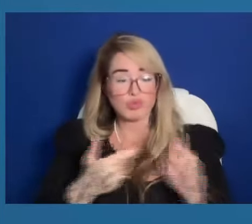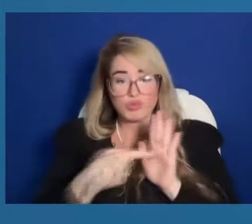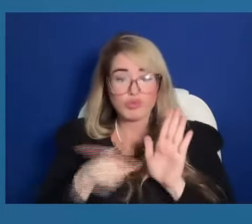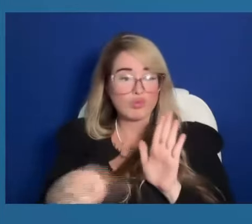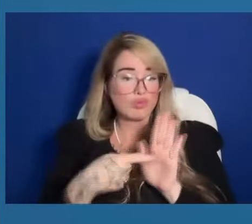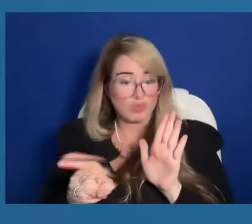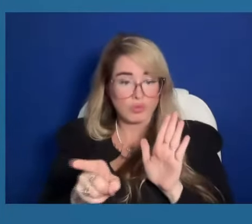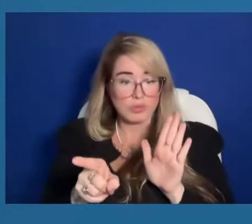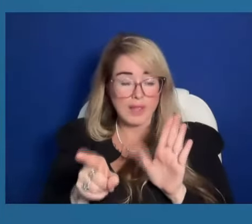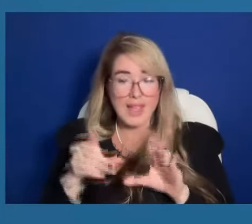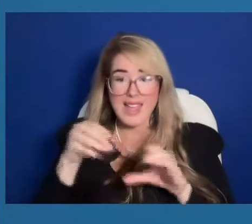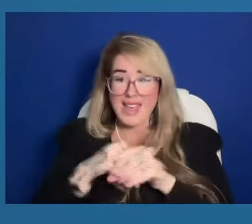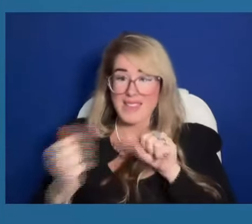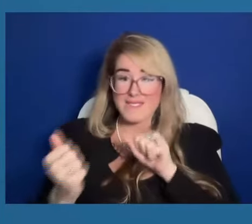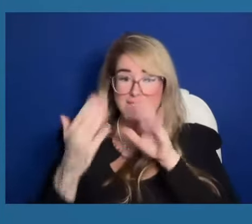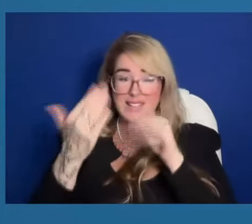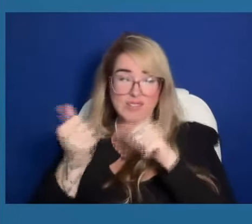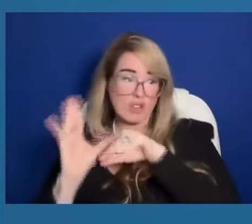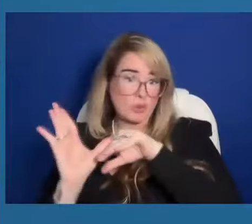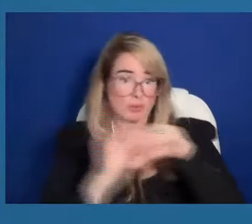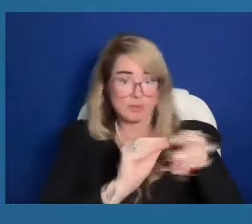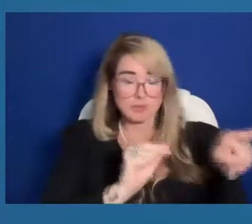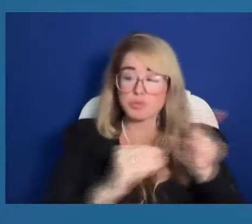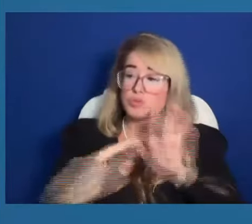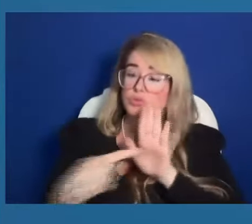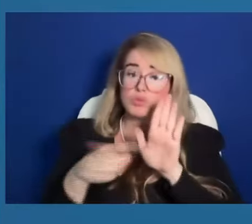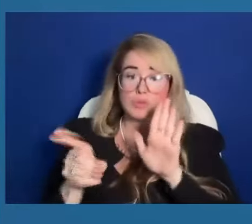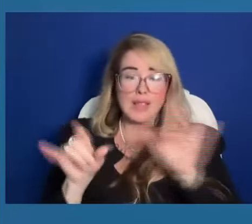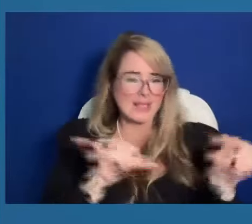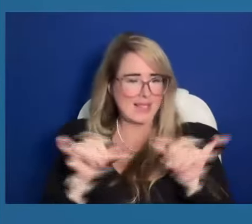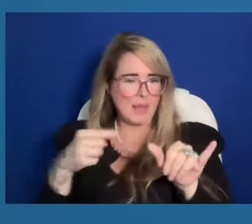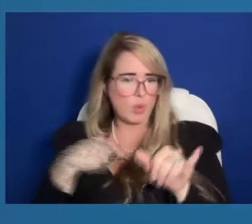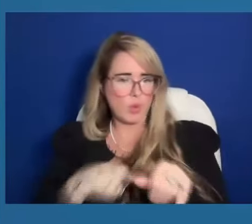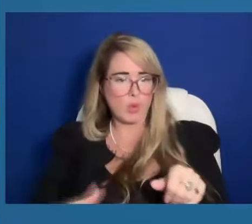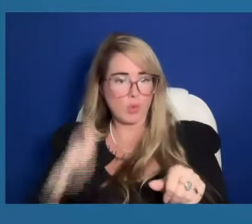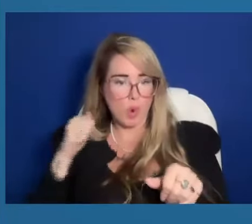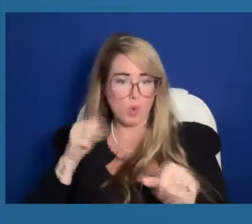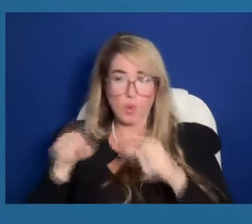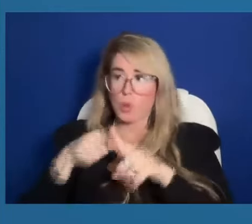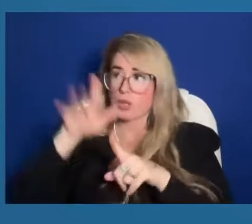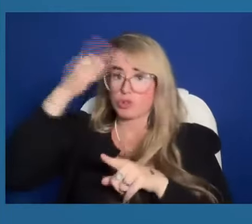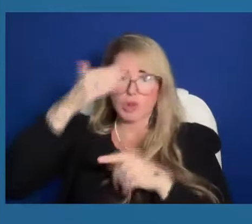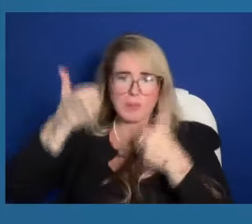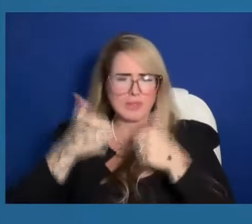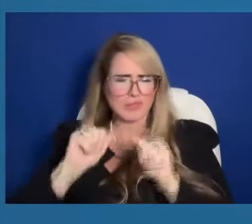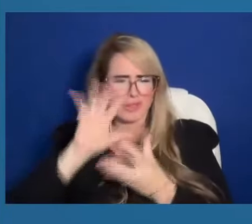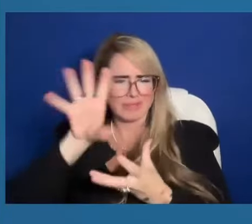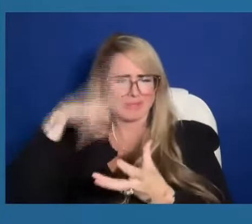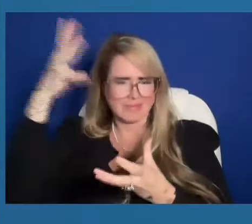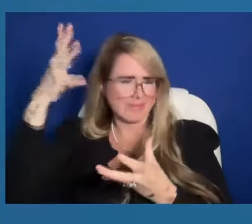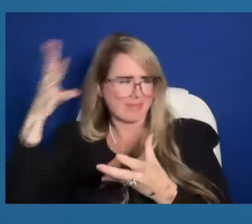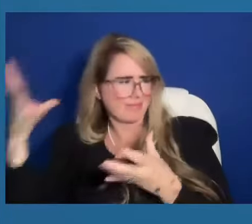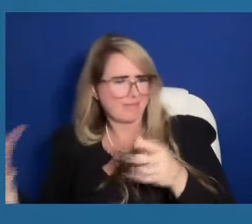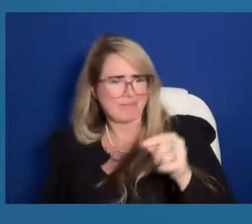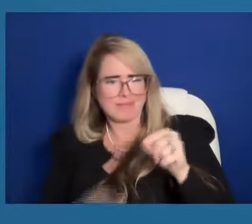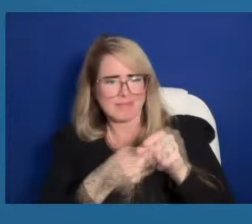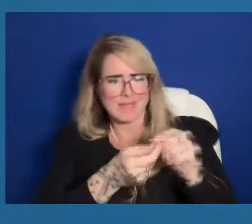the face of intimidation, and neither will we in the face of Trump's absurd political vendetta against